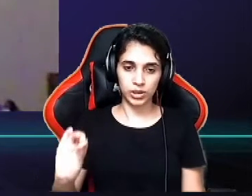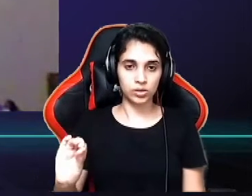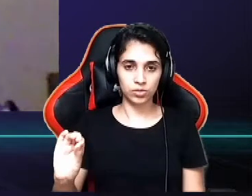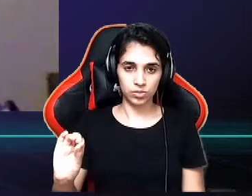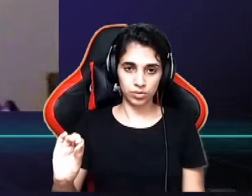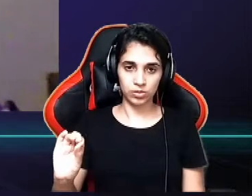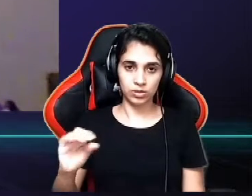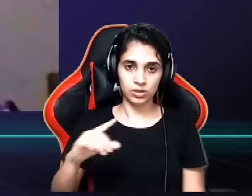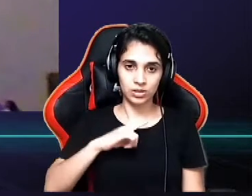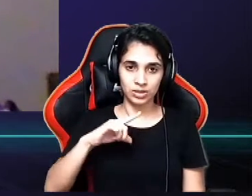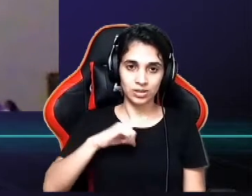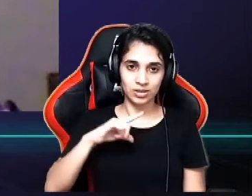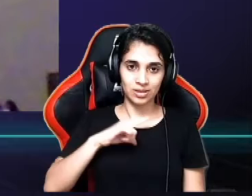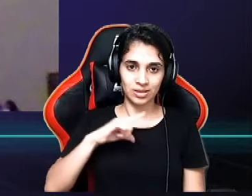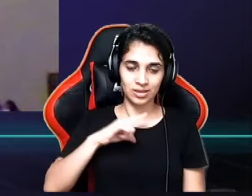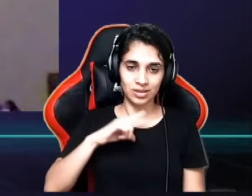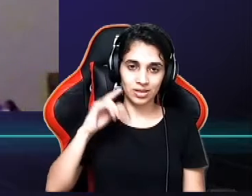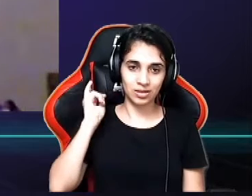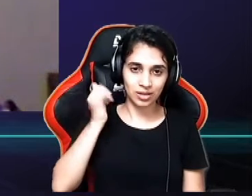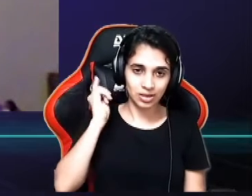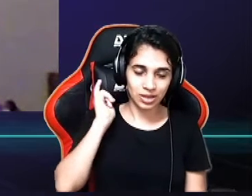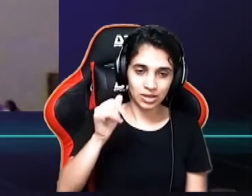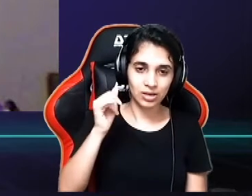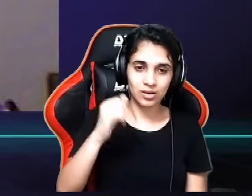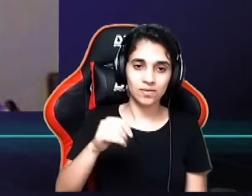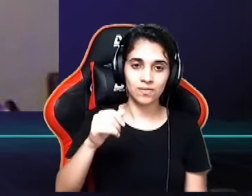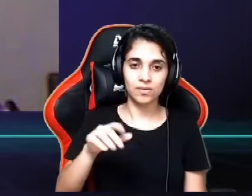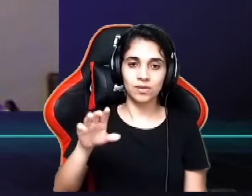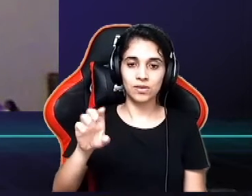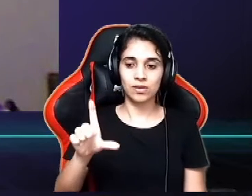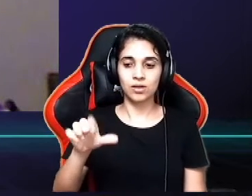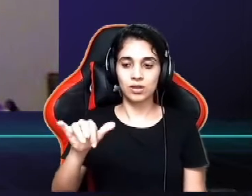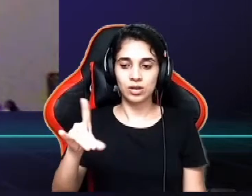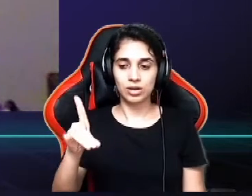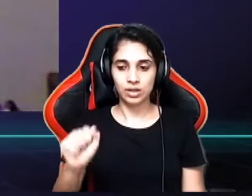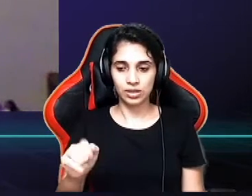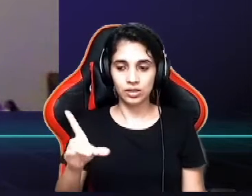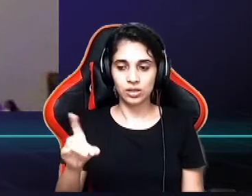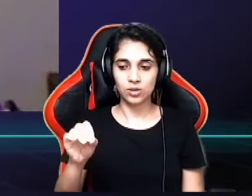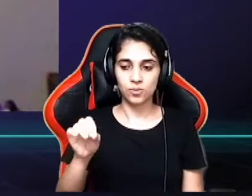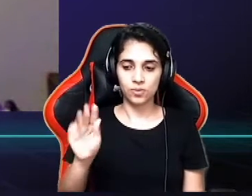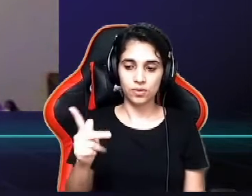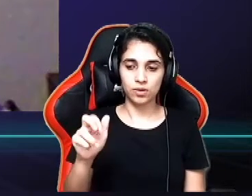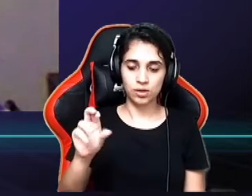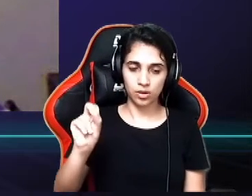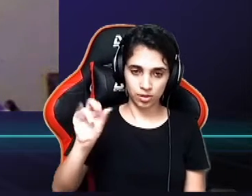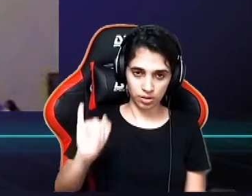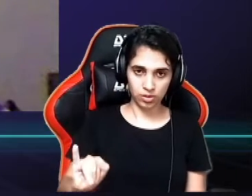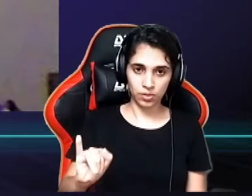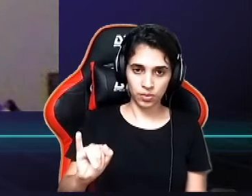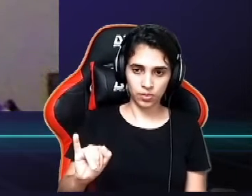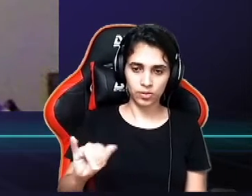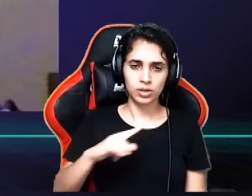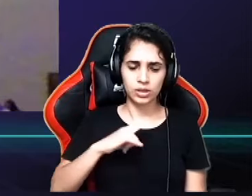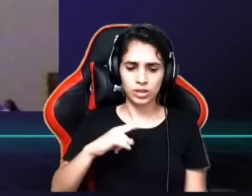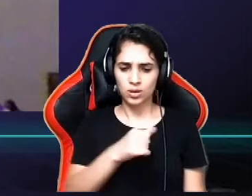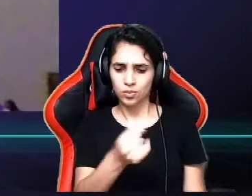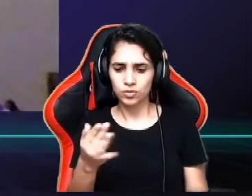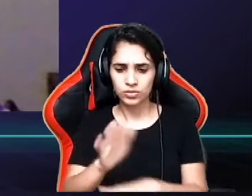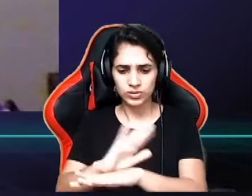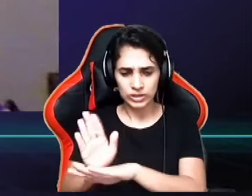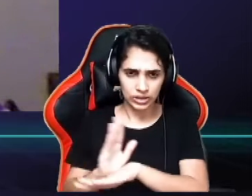Monomyto, it comes from the hero archetype used in games and movies, the